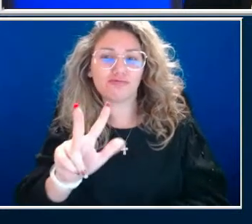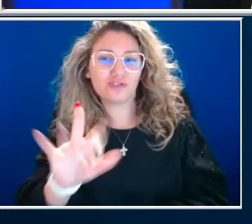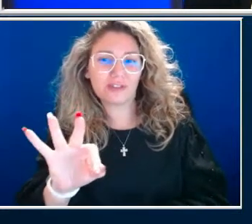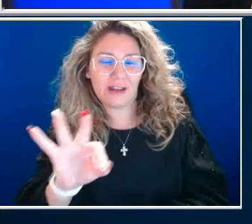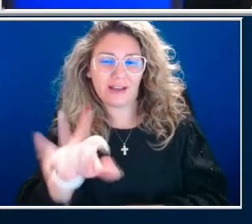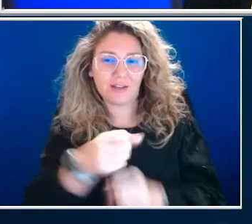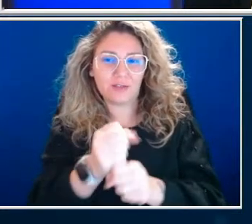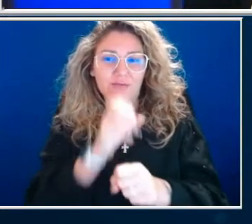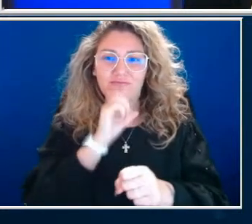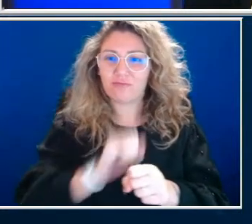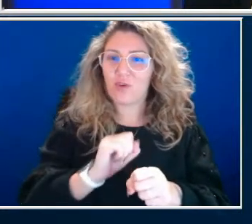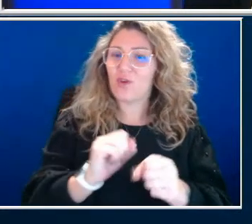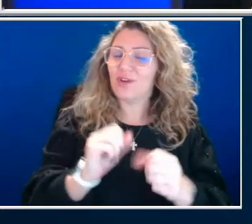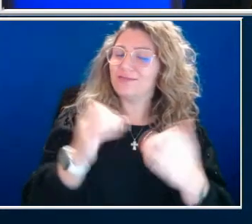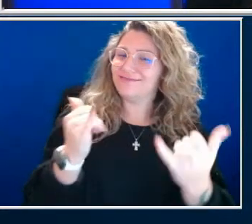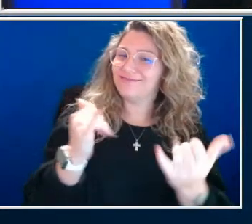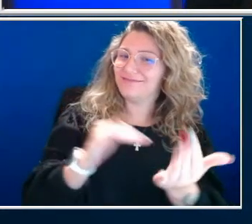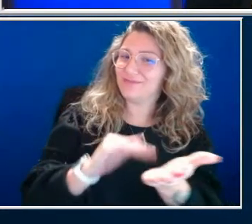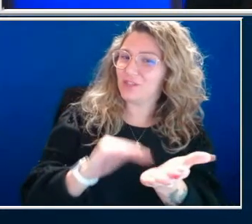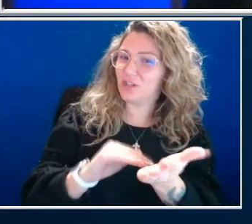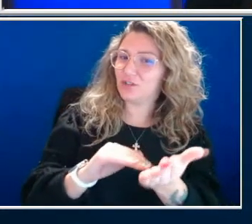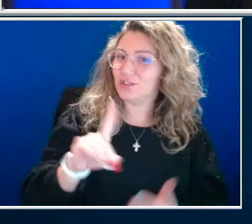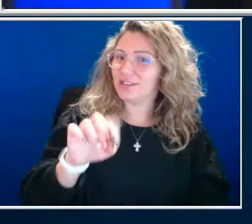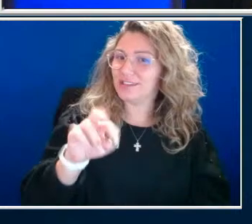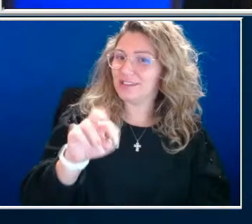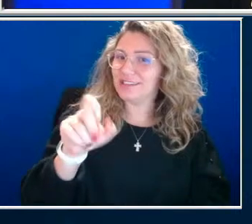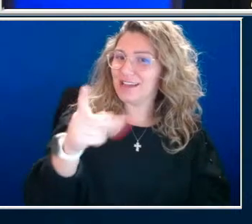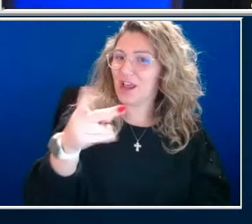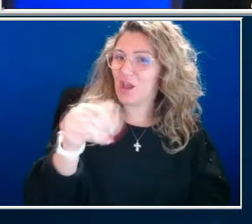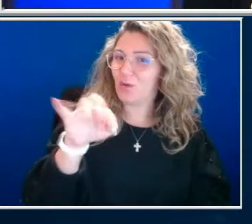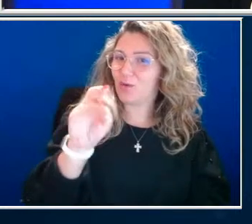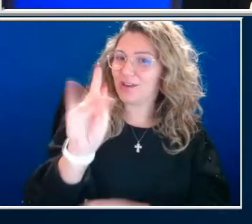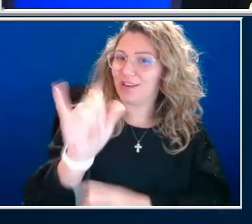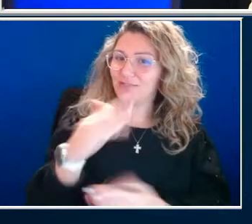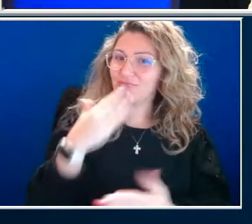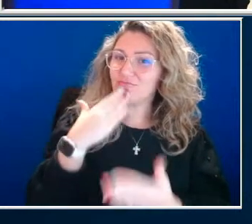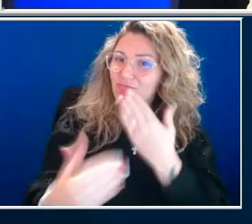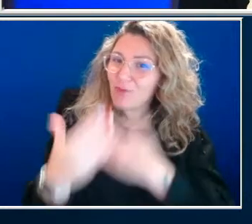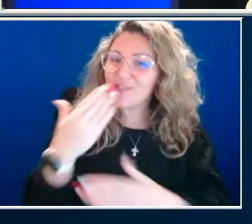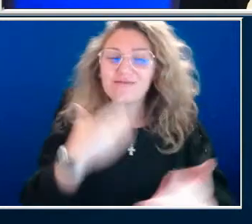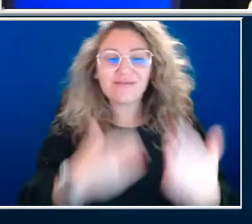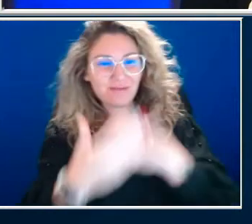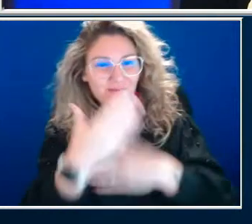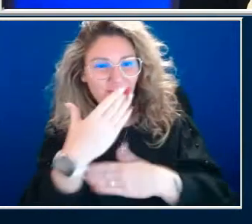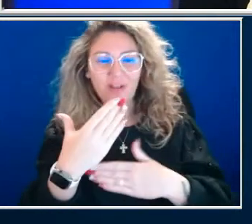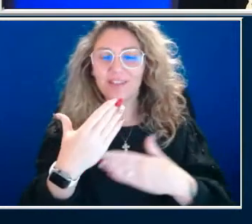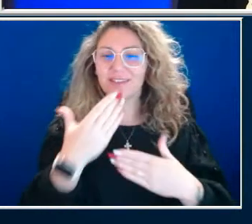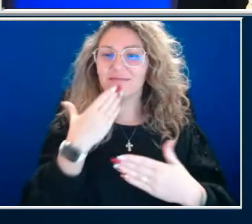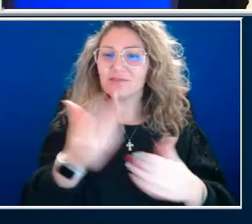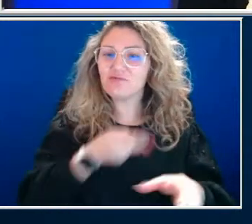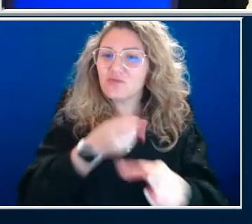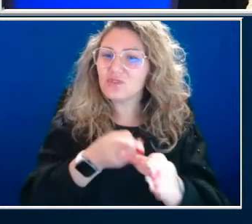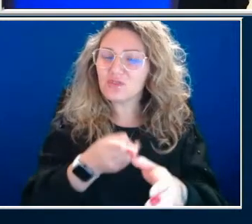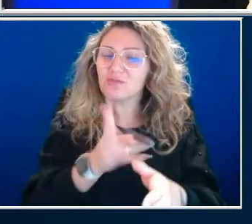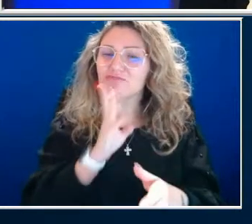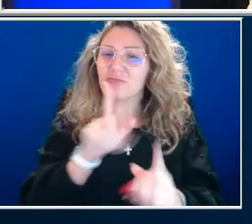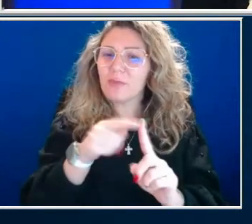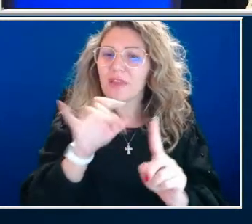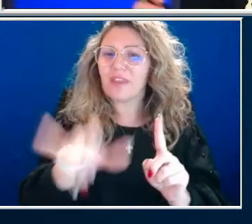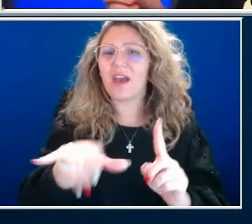Dr. Downey, good morning to you. Good morning. Good to have you. Thanks for being here to talk about this. Wahl's autopsy found it